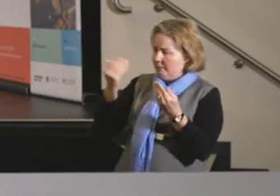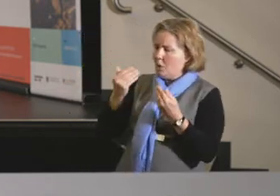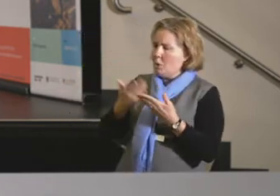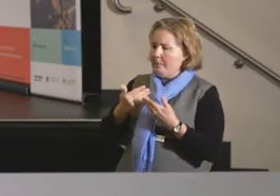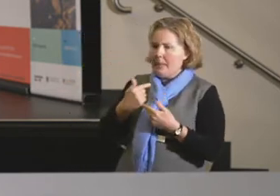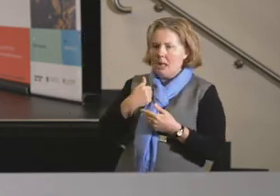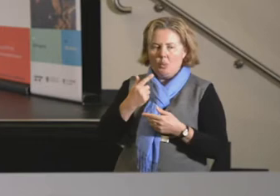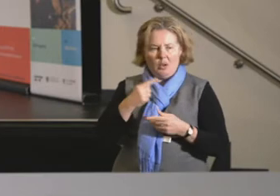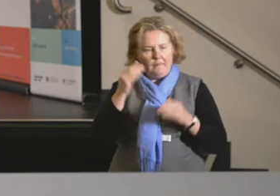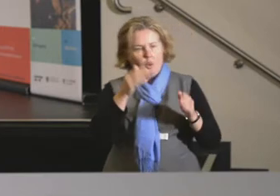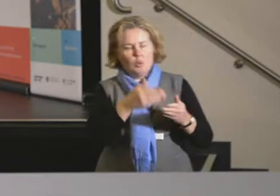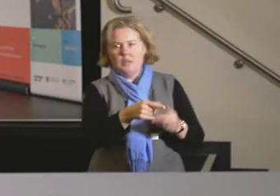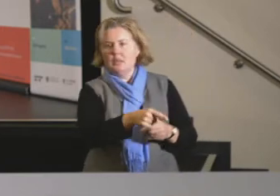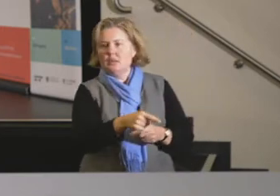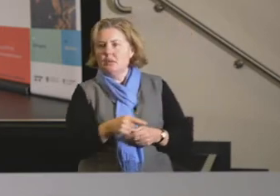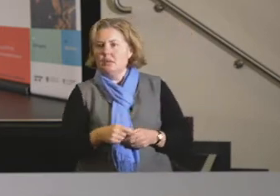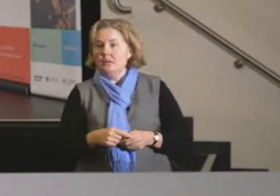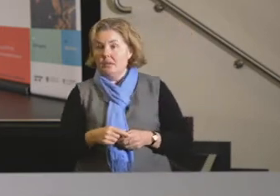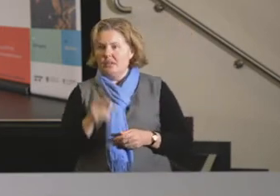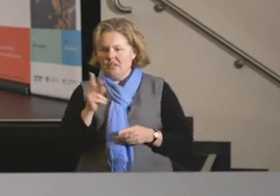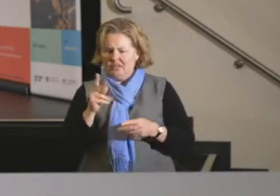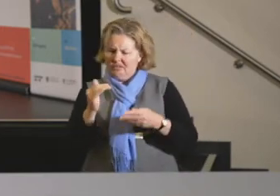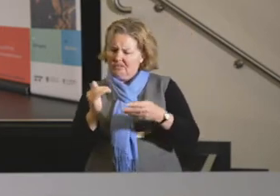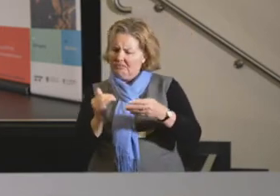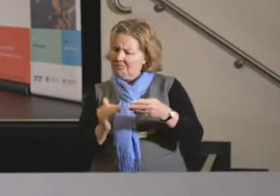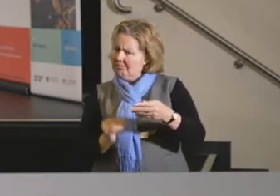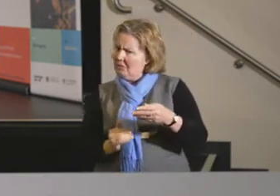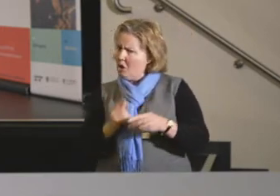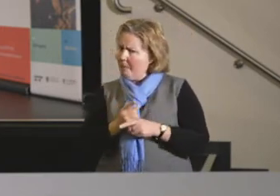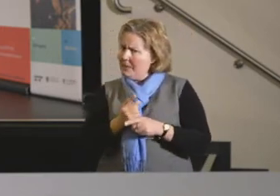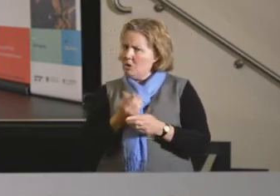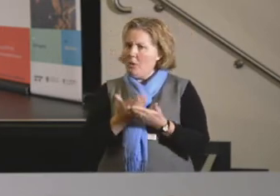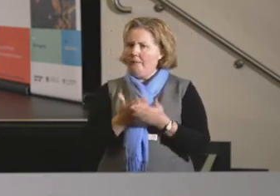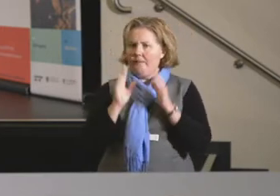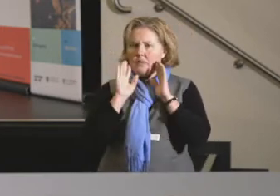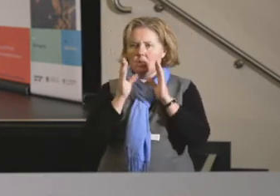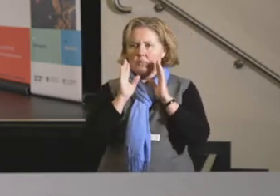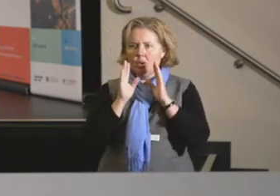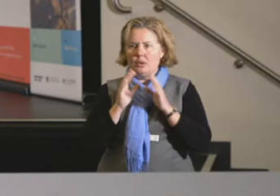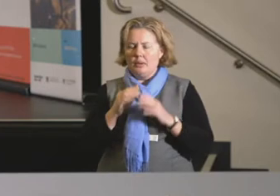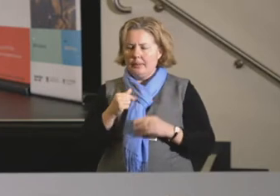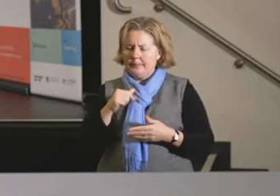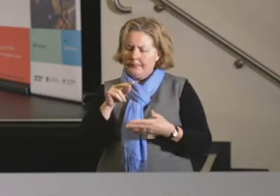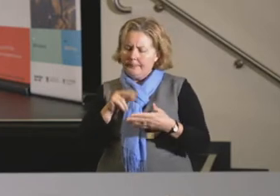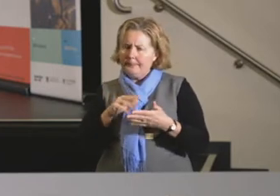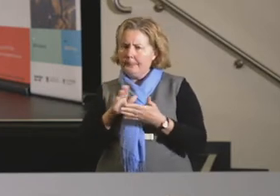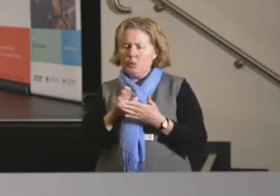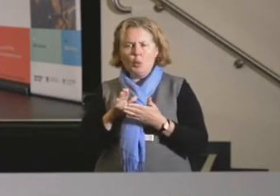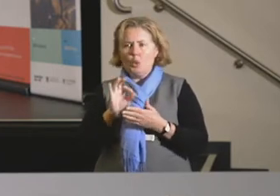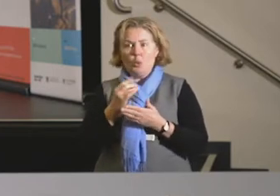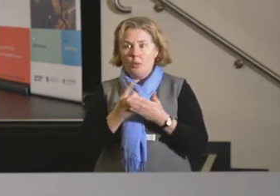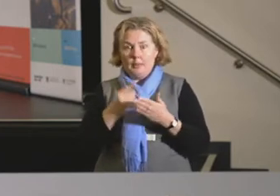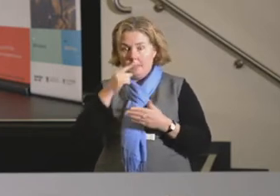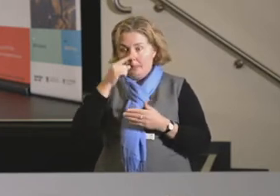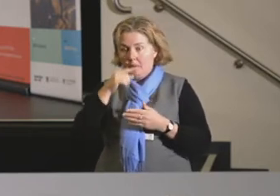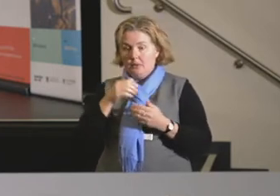is that, and when I started to look more closely, not only was it people outside of the LGBTI community, but it was also people within it.